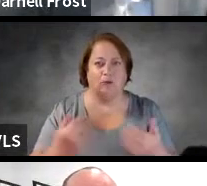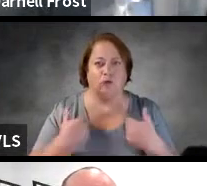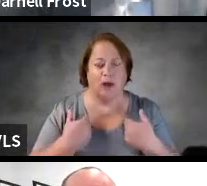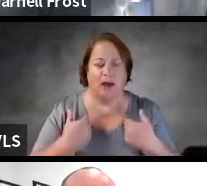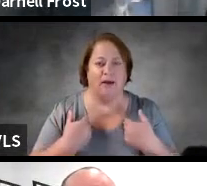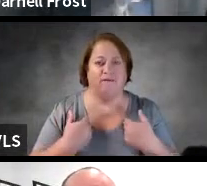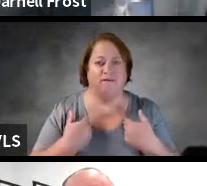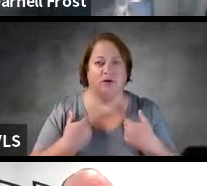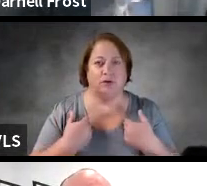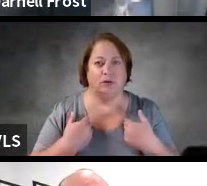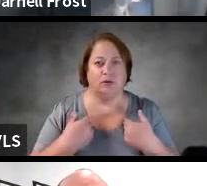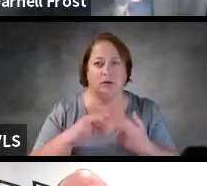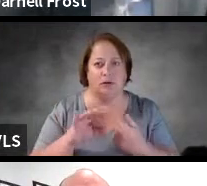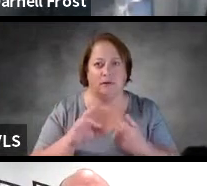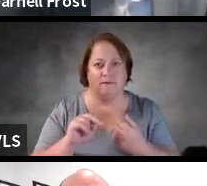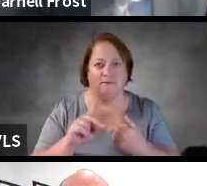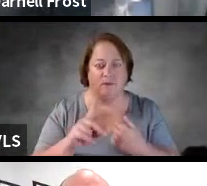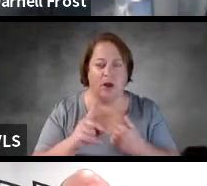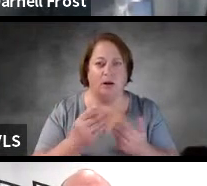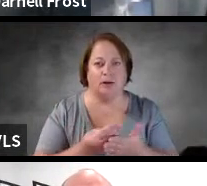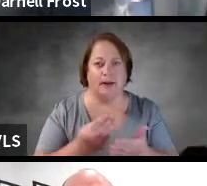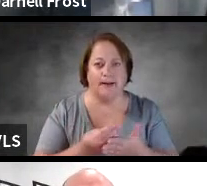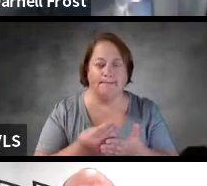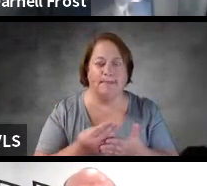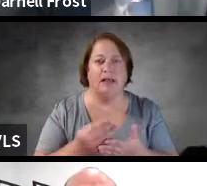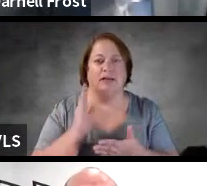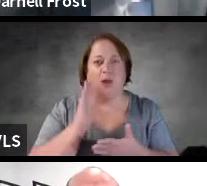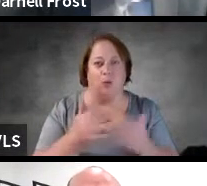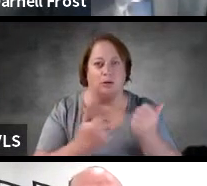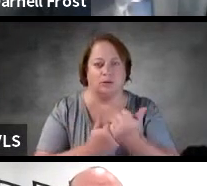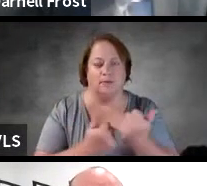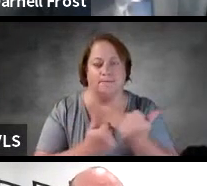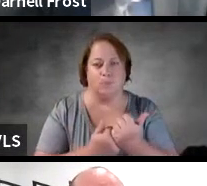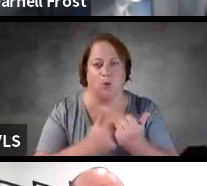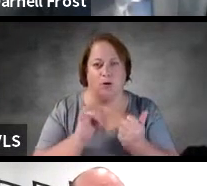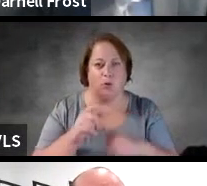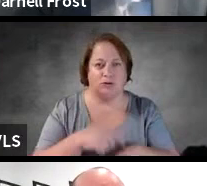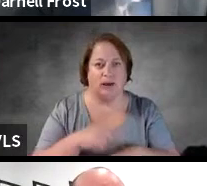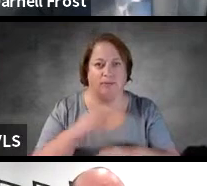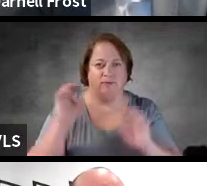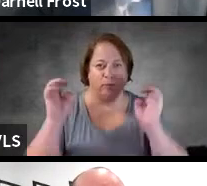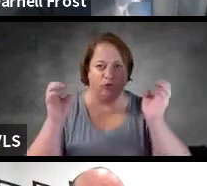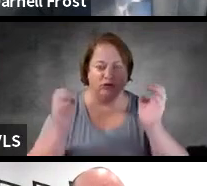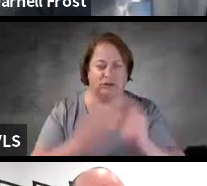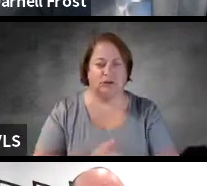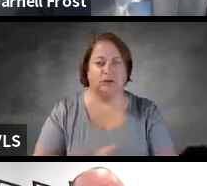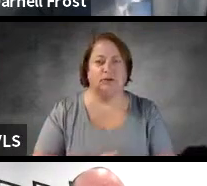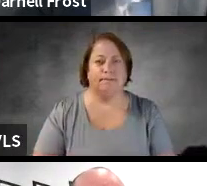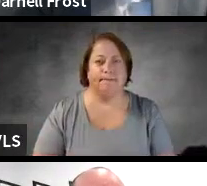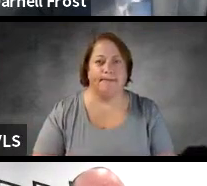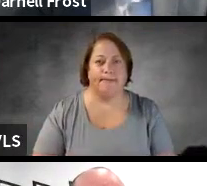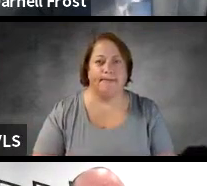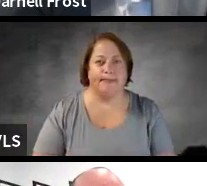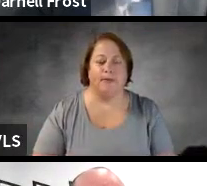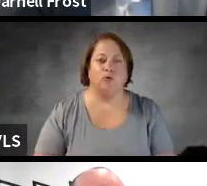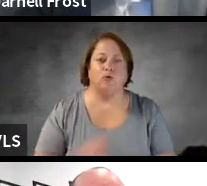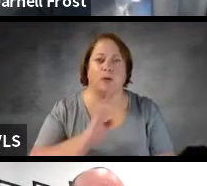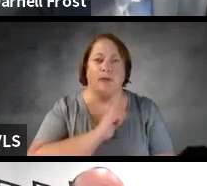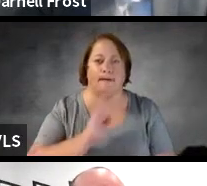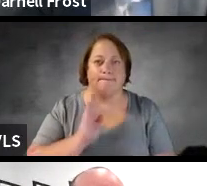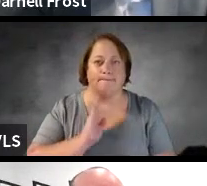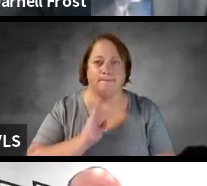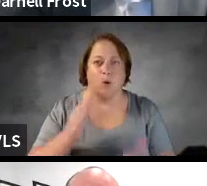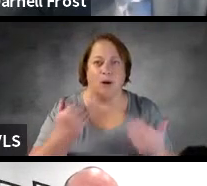a fund balance that will support in those time of emergencies. So the board has